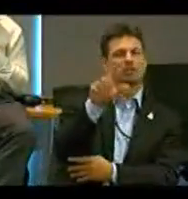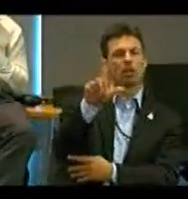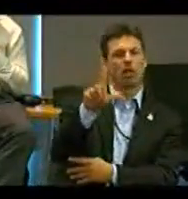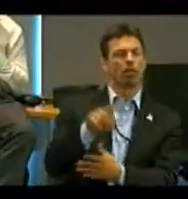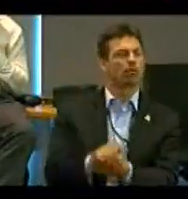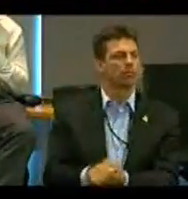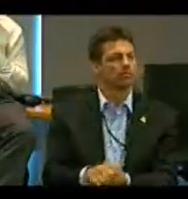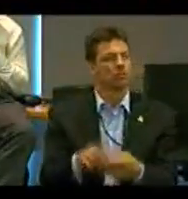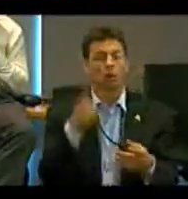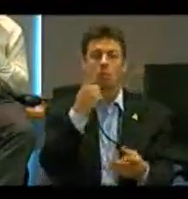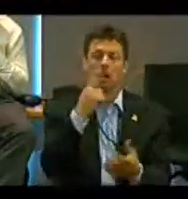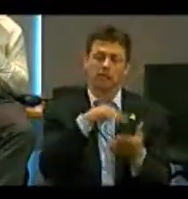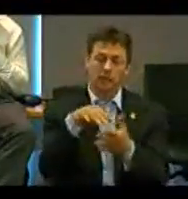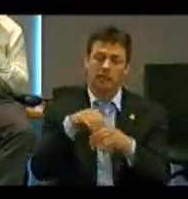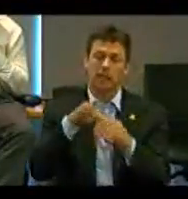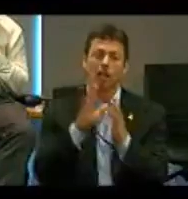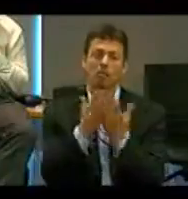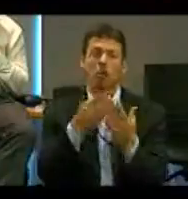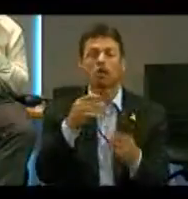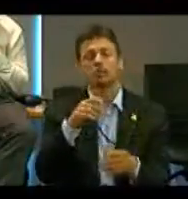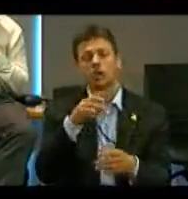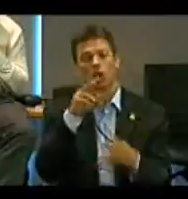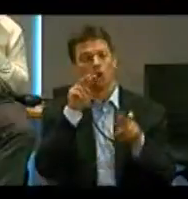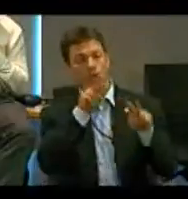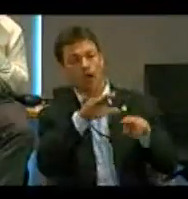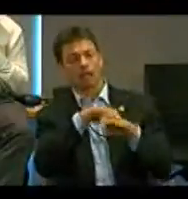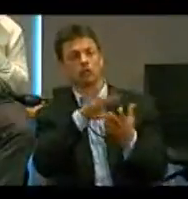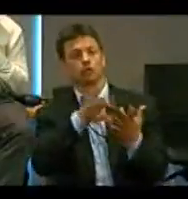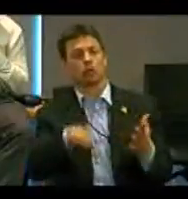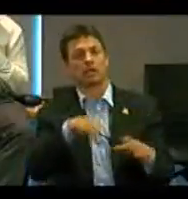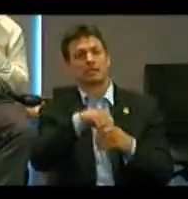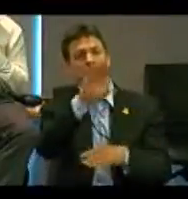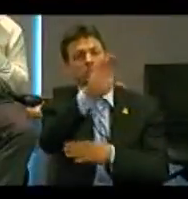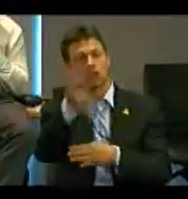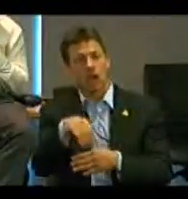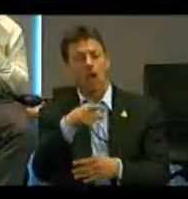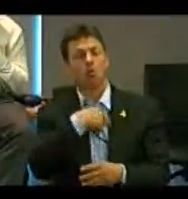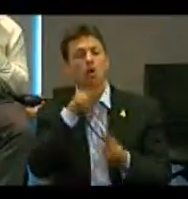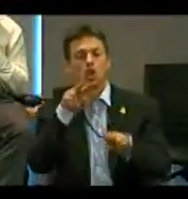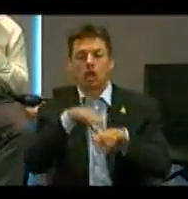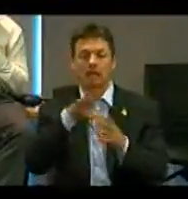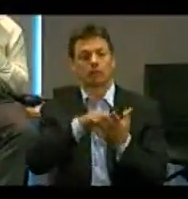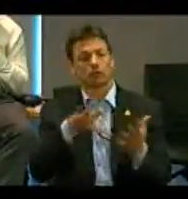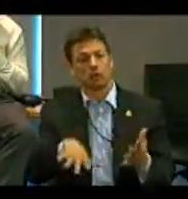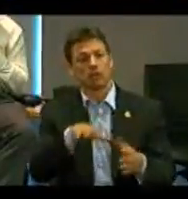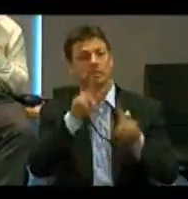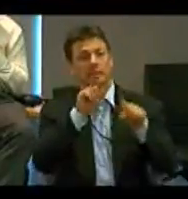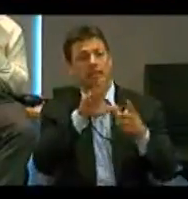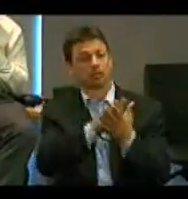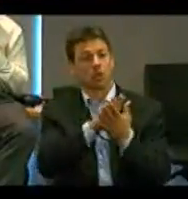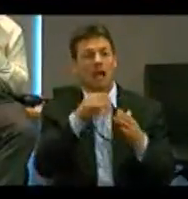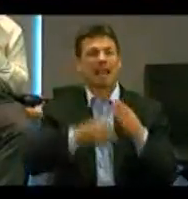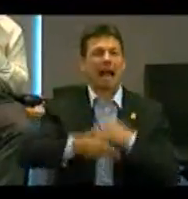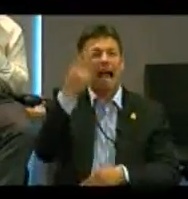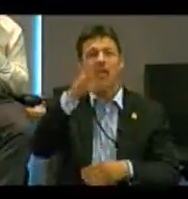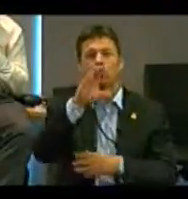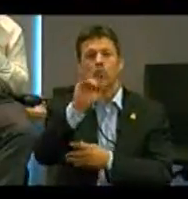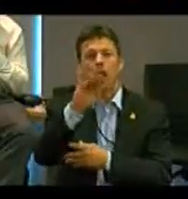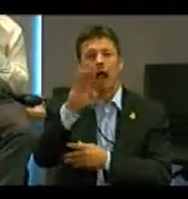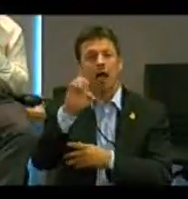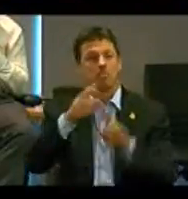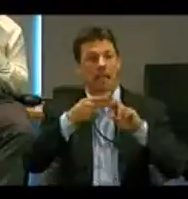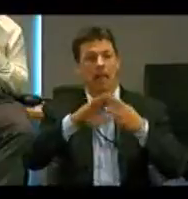at students in Chicago, for example, and they looked at students who were attending schools in the highest crime neighborhoods.